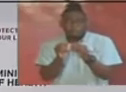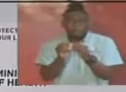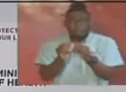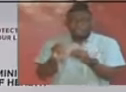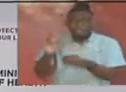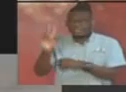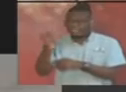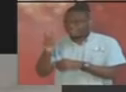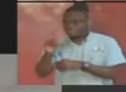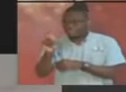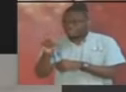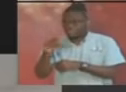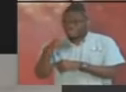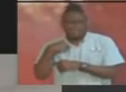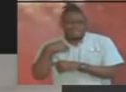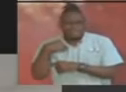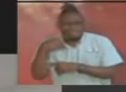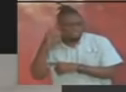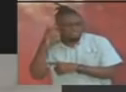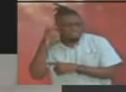question, please?